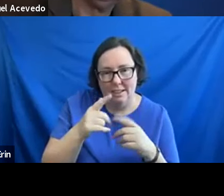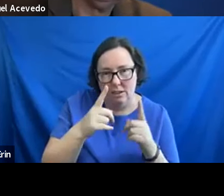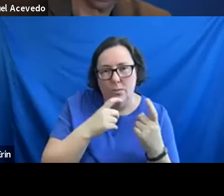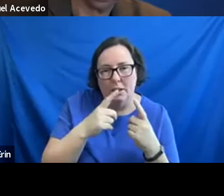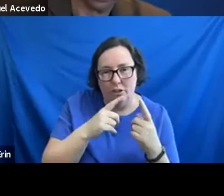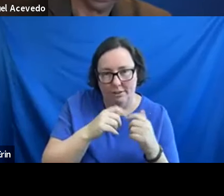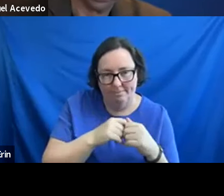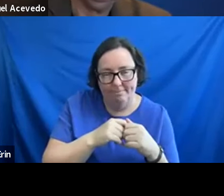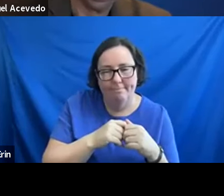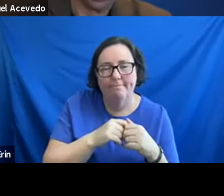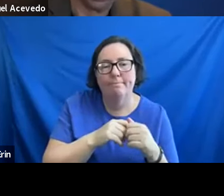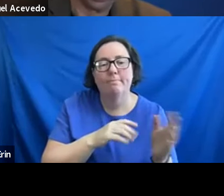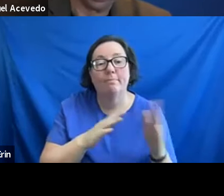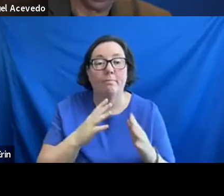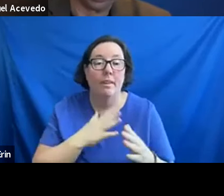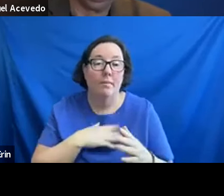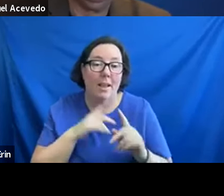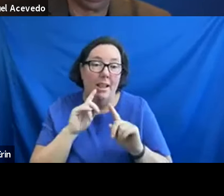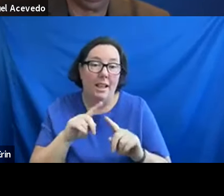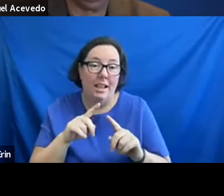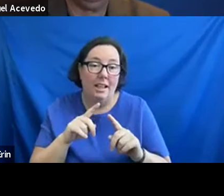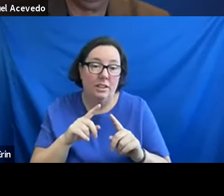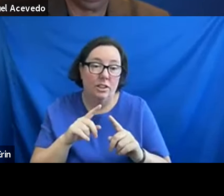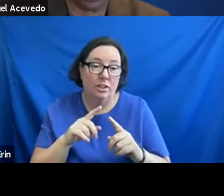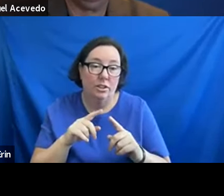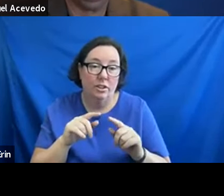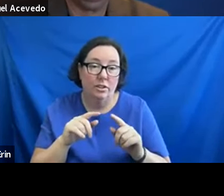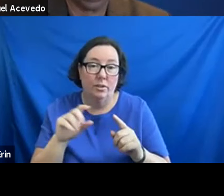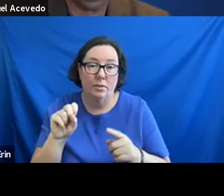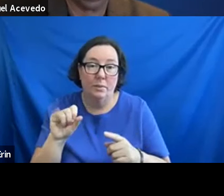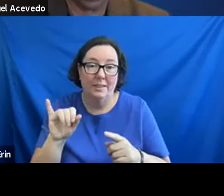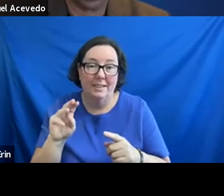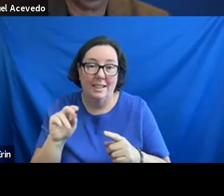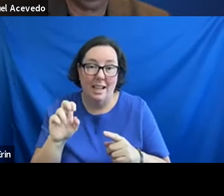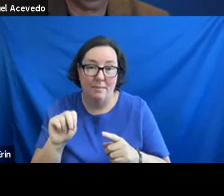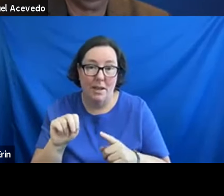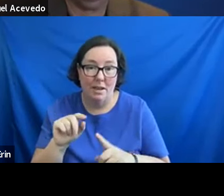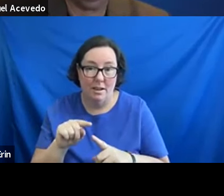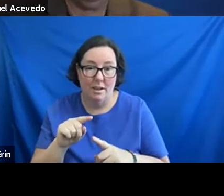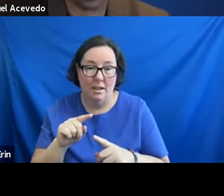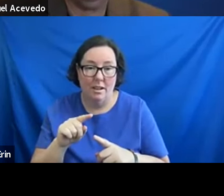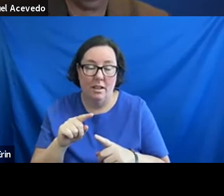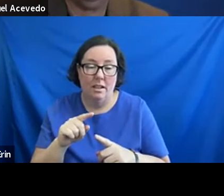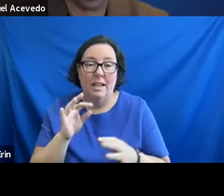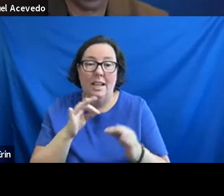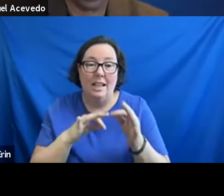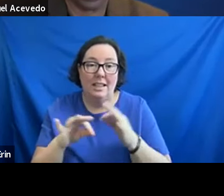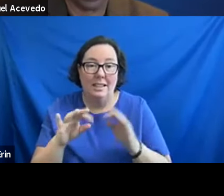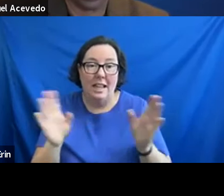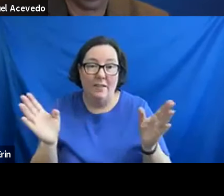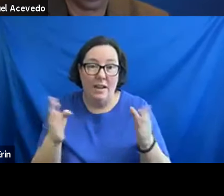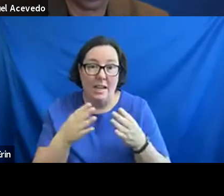my answer to Simon was essentially, you can, instead of